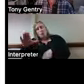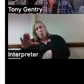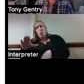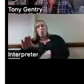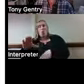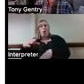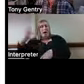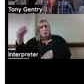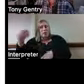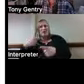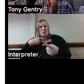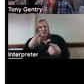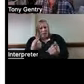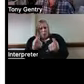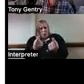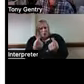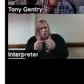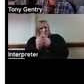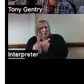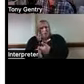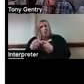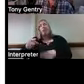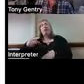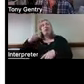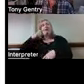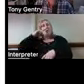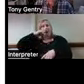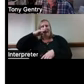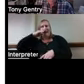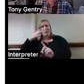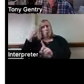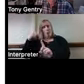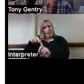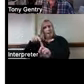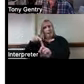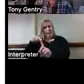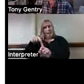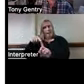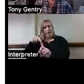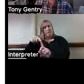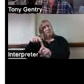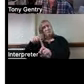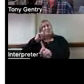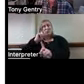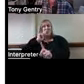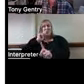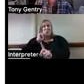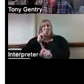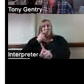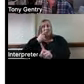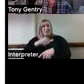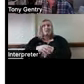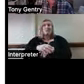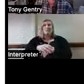smoke is sensed. The argument behind a KidSmart, which is kind of wonderful when you think about it, there's been